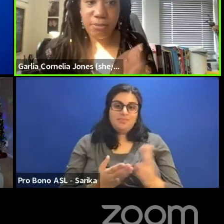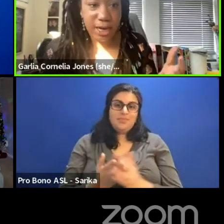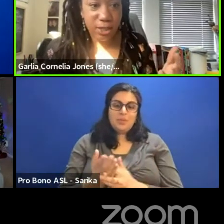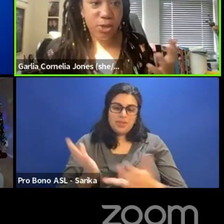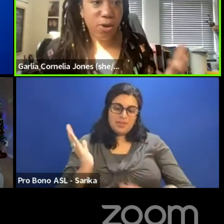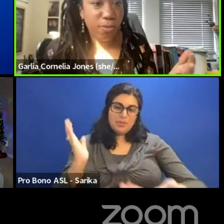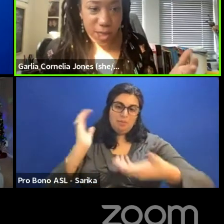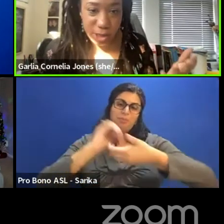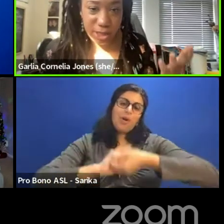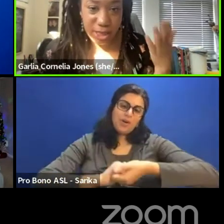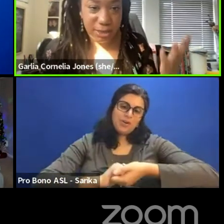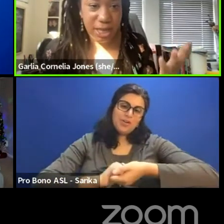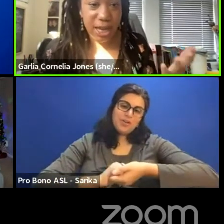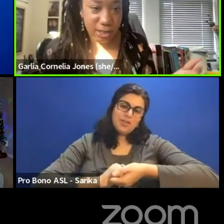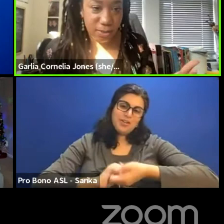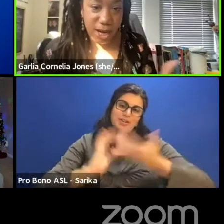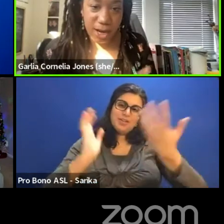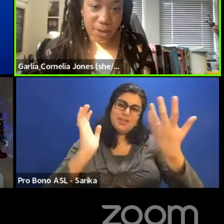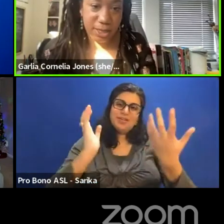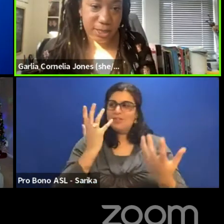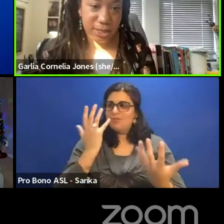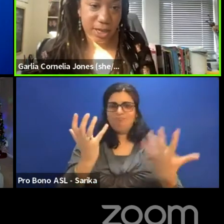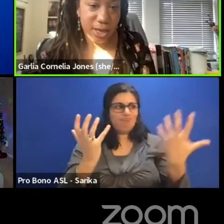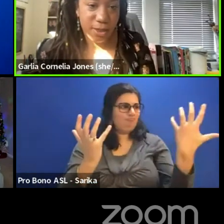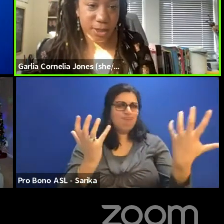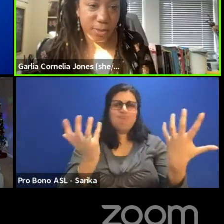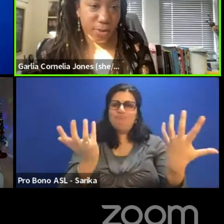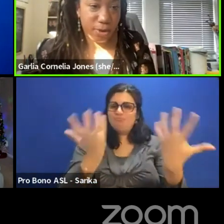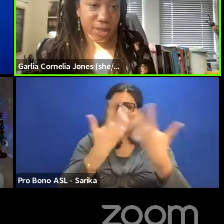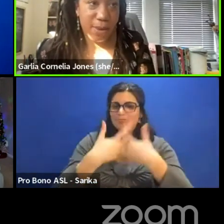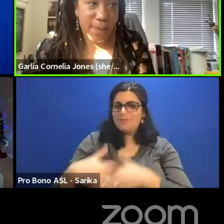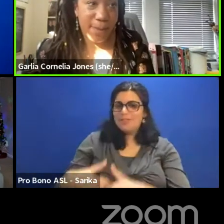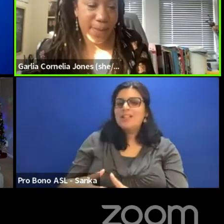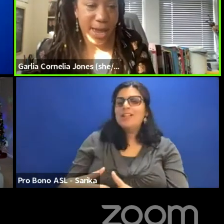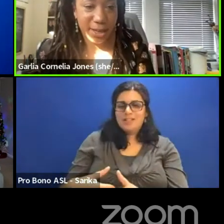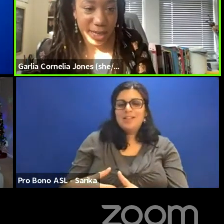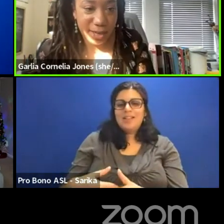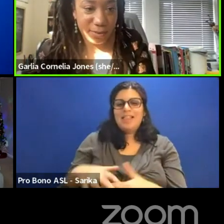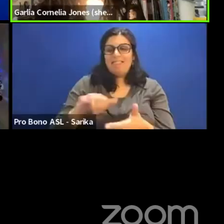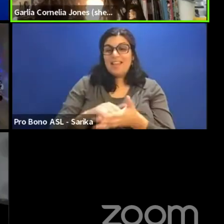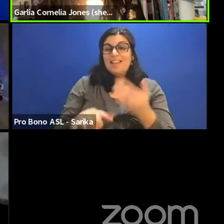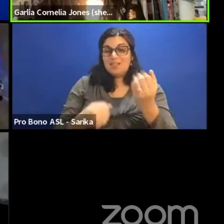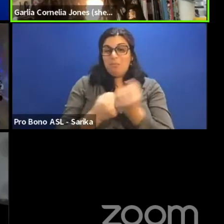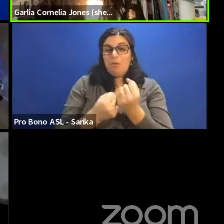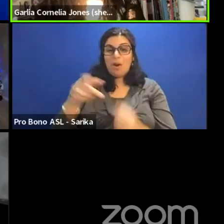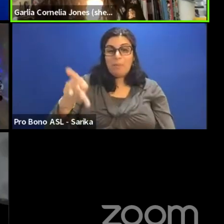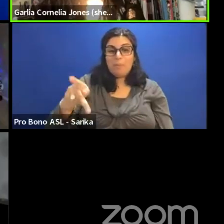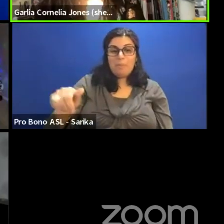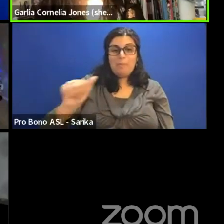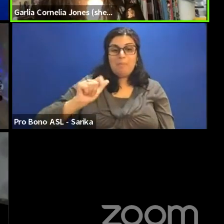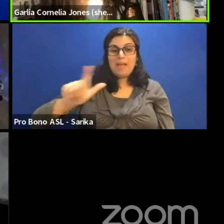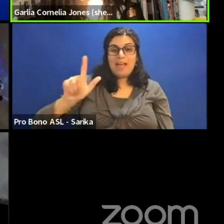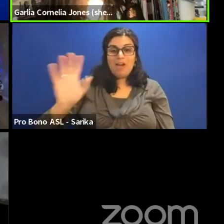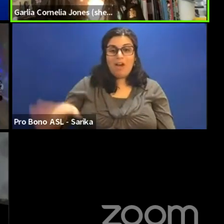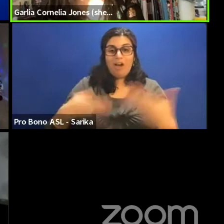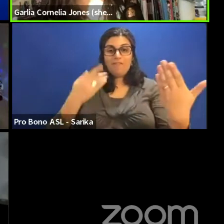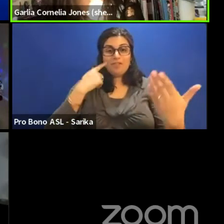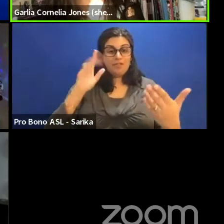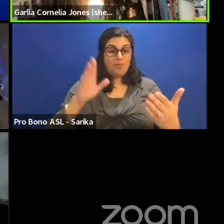partnership, which makes so much sense, right? Because the support that PAAL gives to parents in the arts